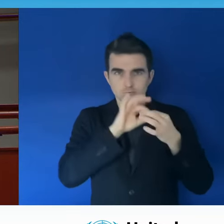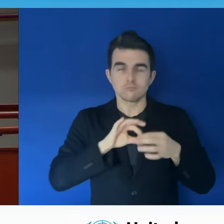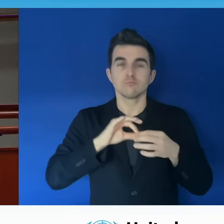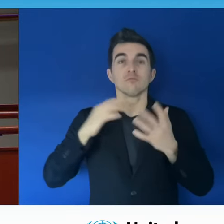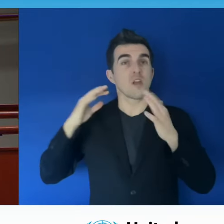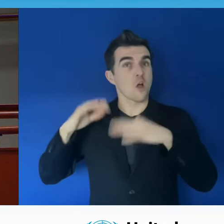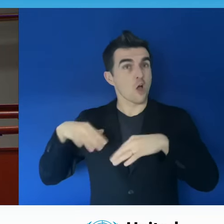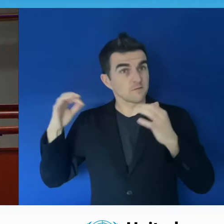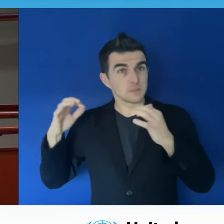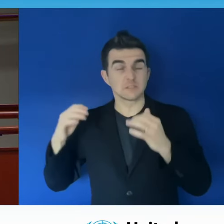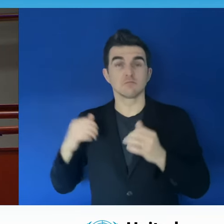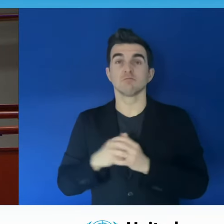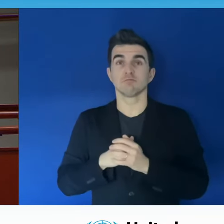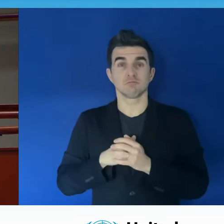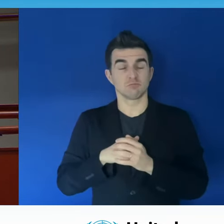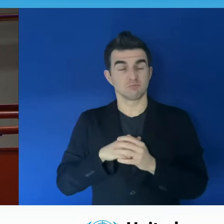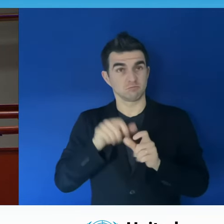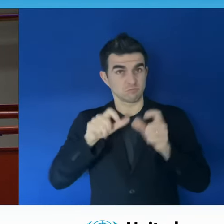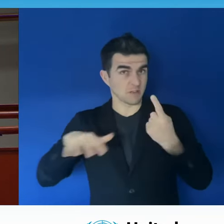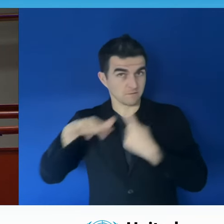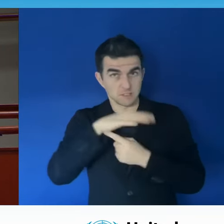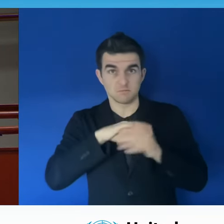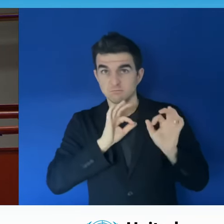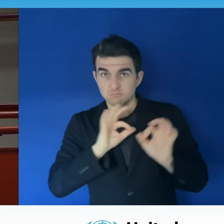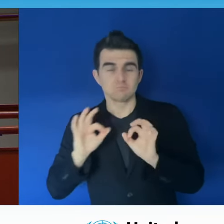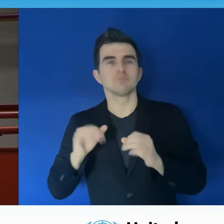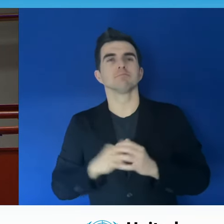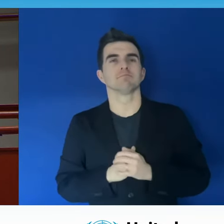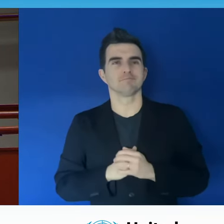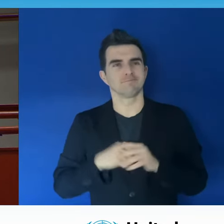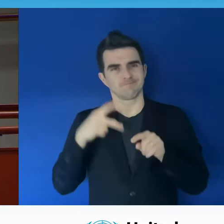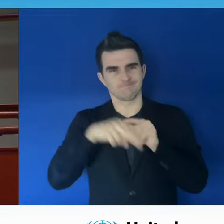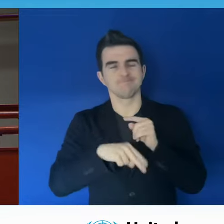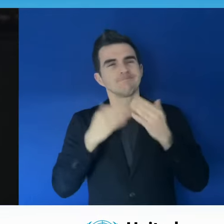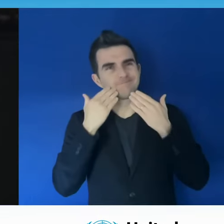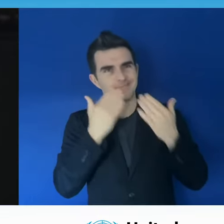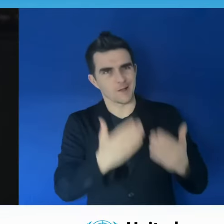Thank you, Her Excellency, for your statements. Now, let's invite His